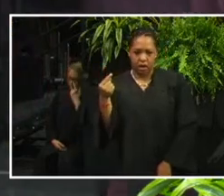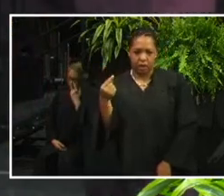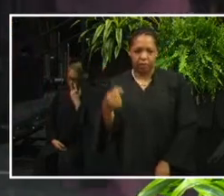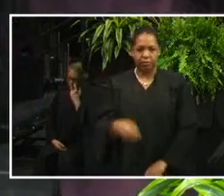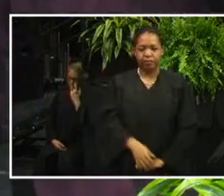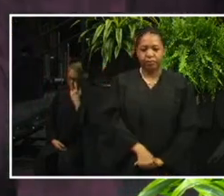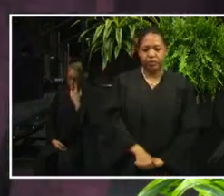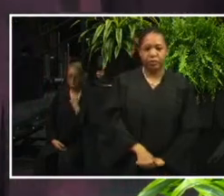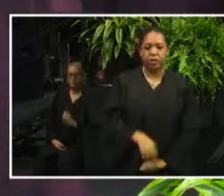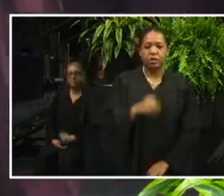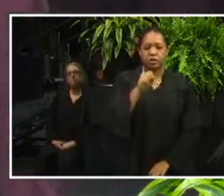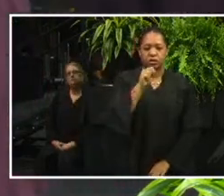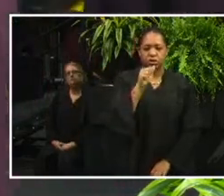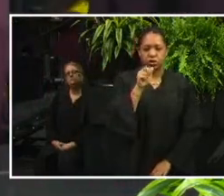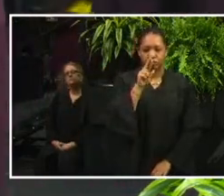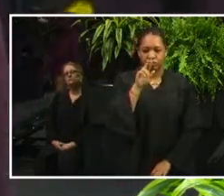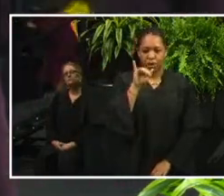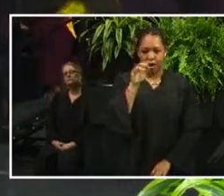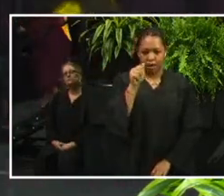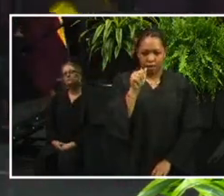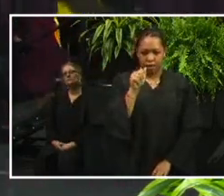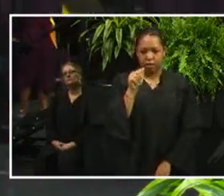Sarai Monet George.